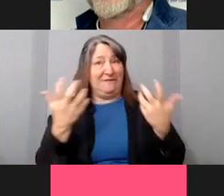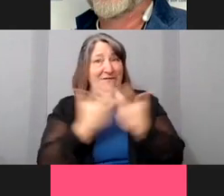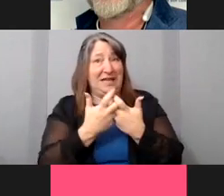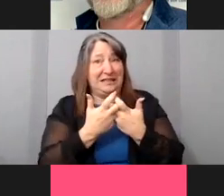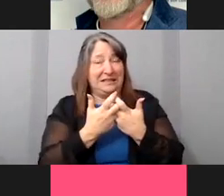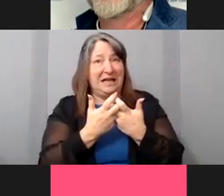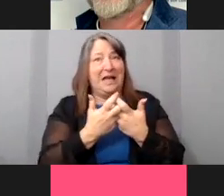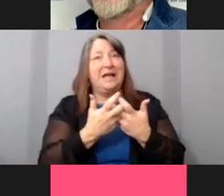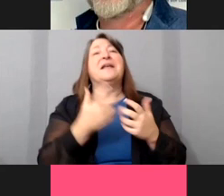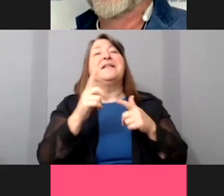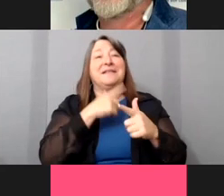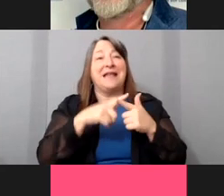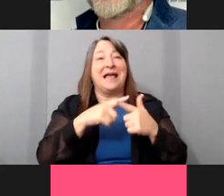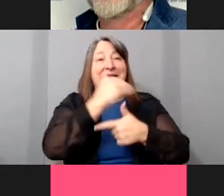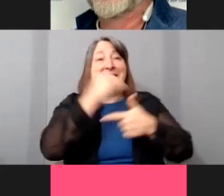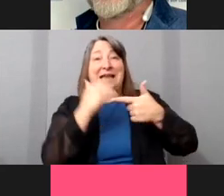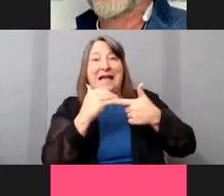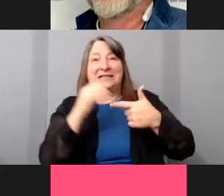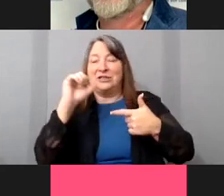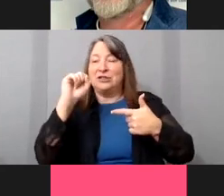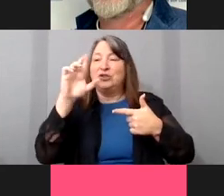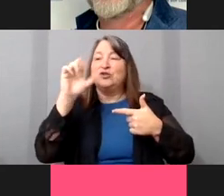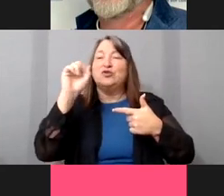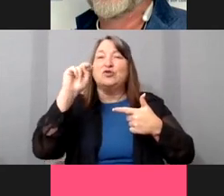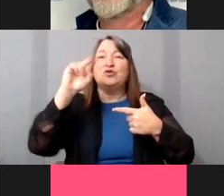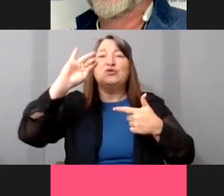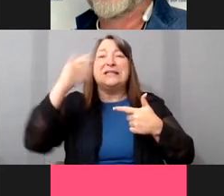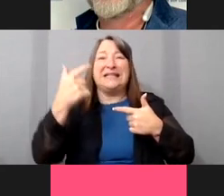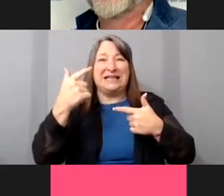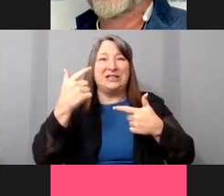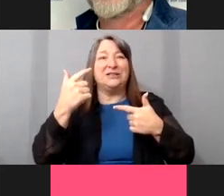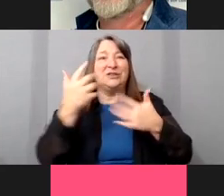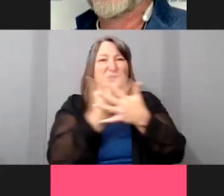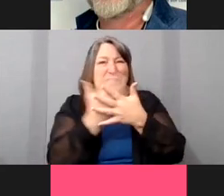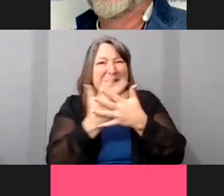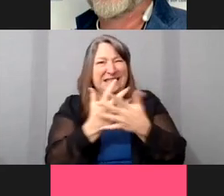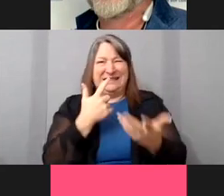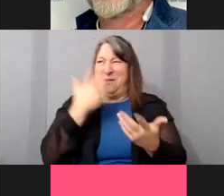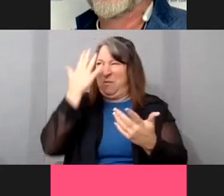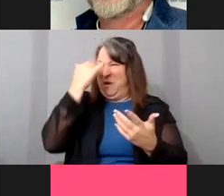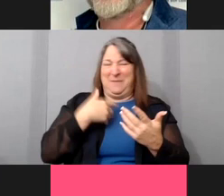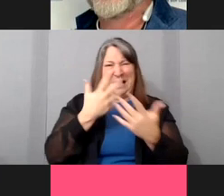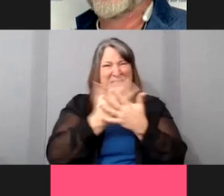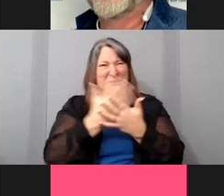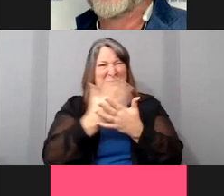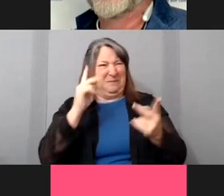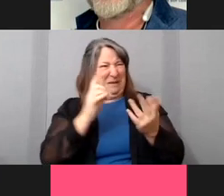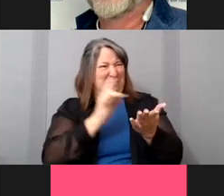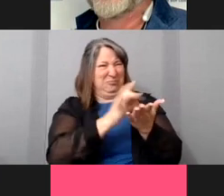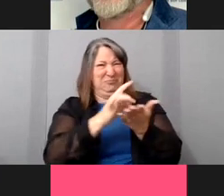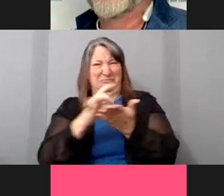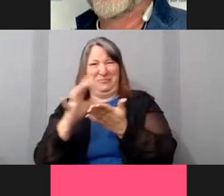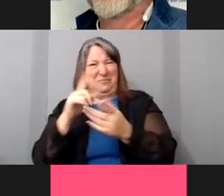continues into screening, which seems at first like an off-putting word, like why am I screening people out of something where I want to welcome them